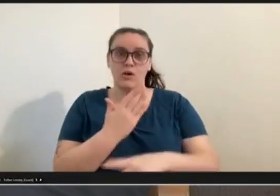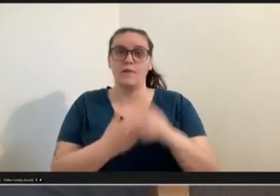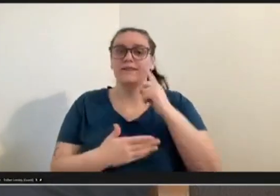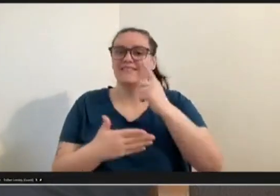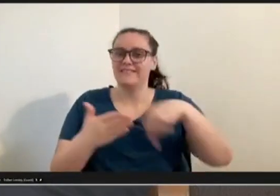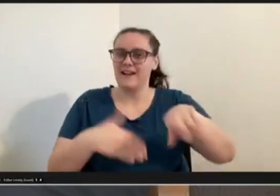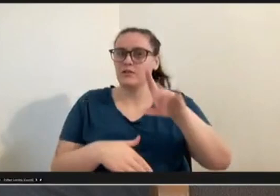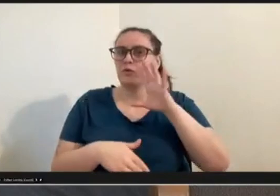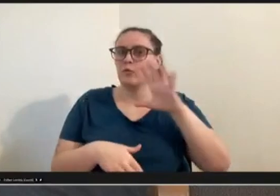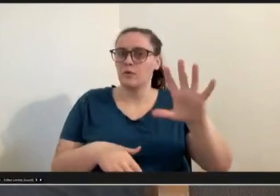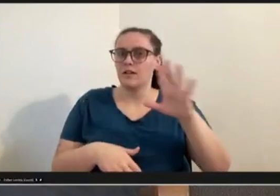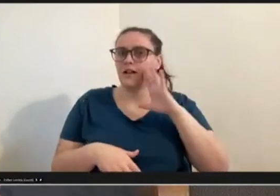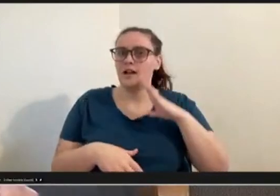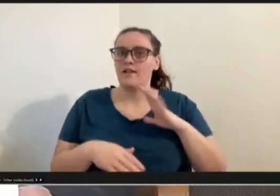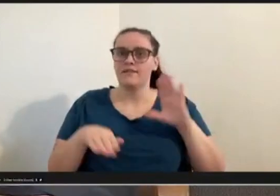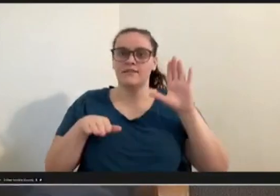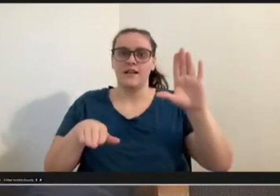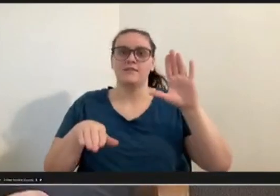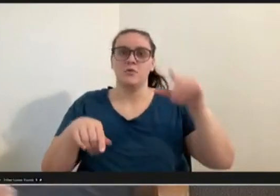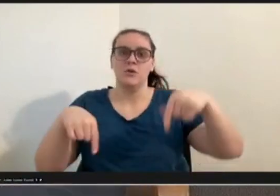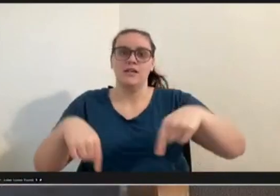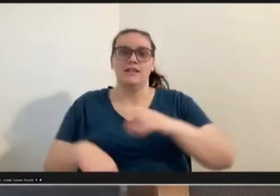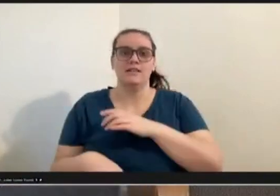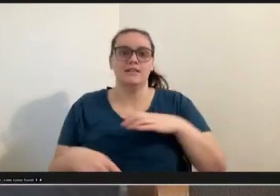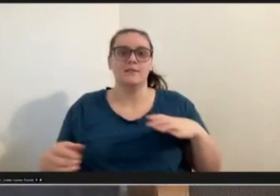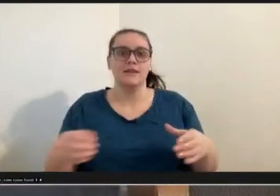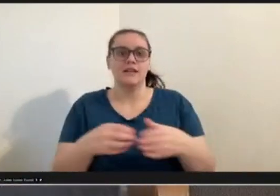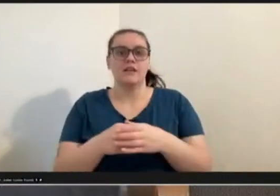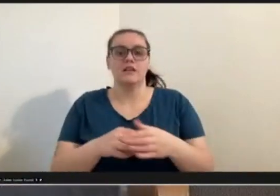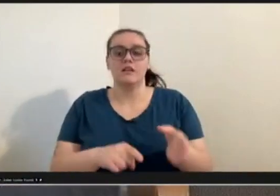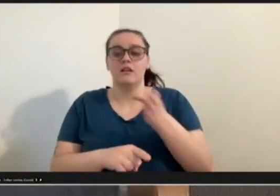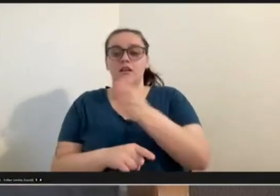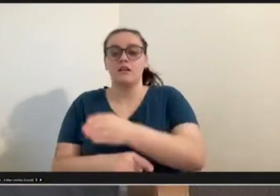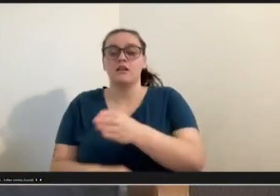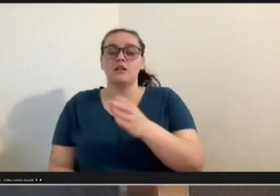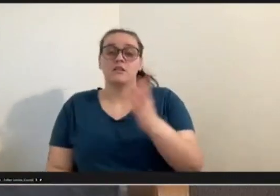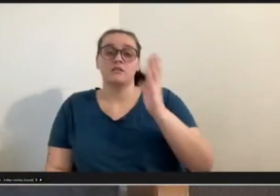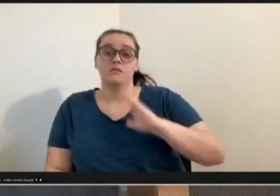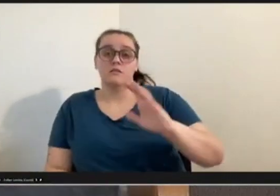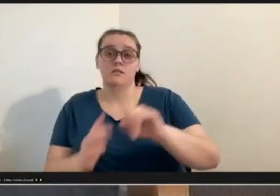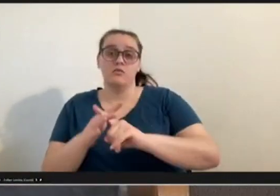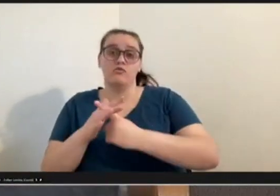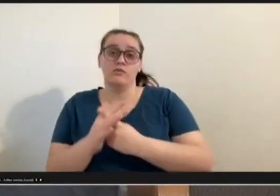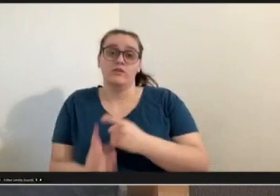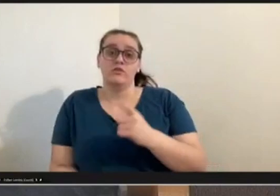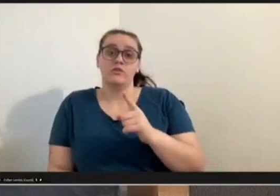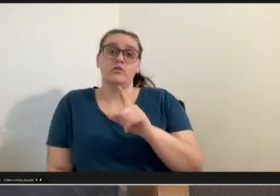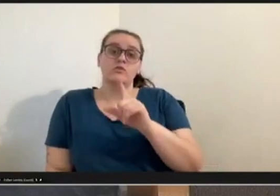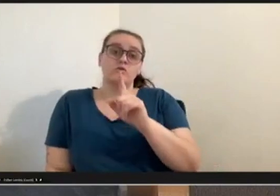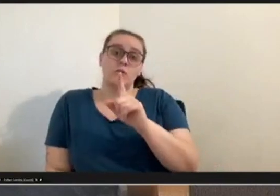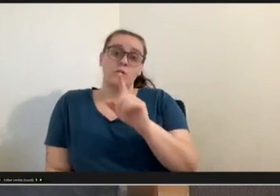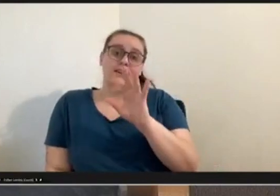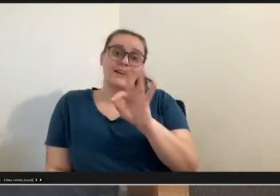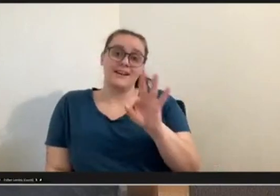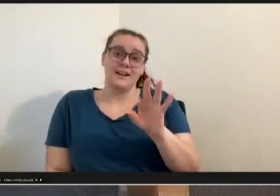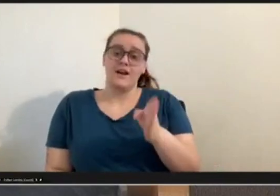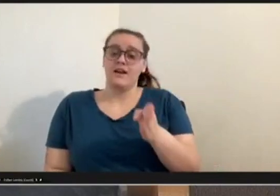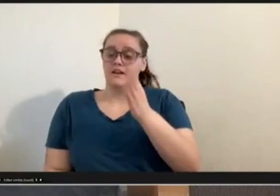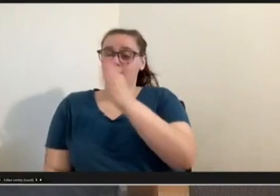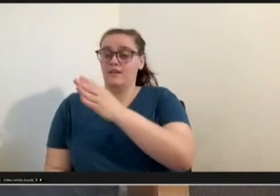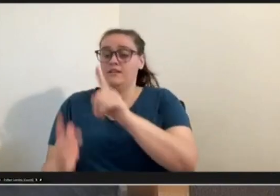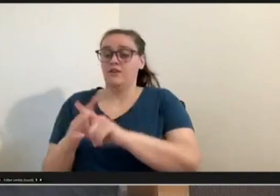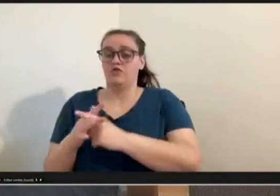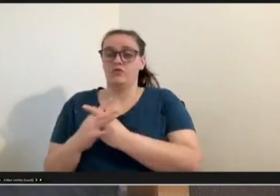the original House Bill 2199, and the original House Bill 3457. Each of these bills is